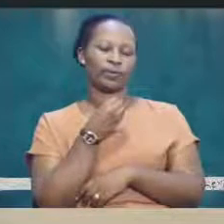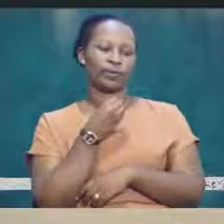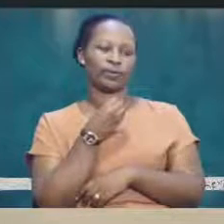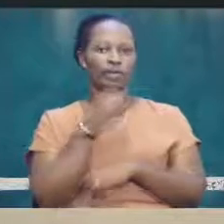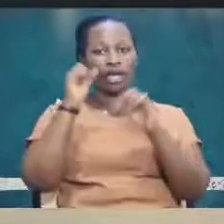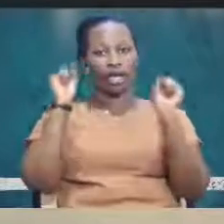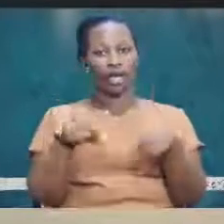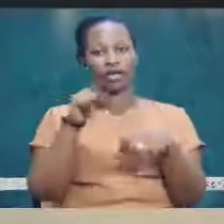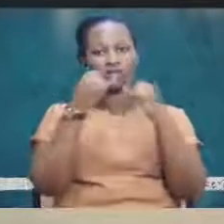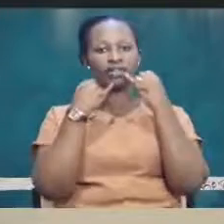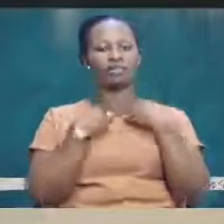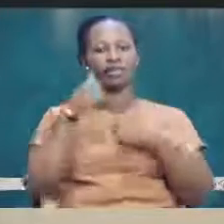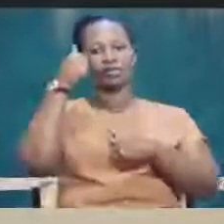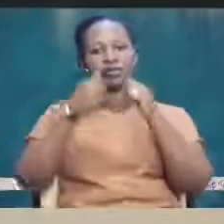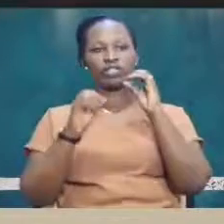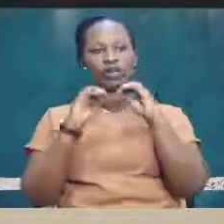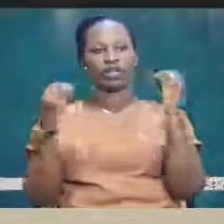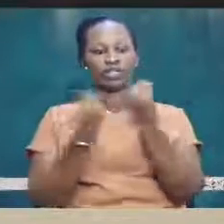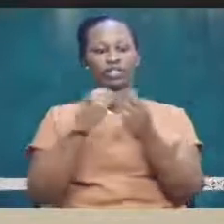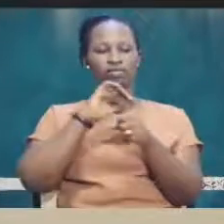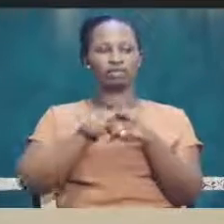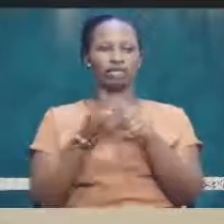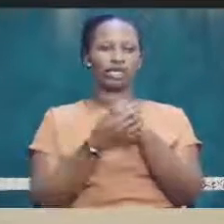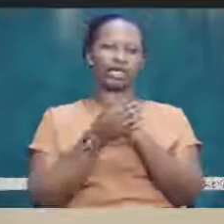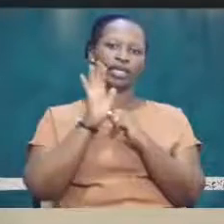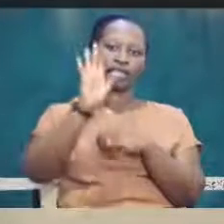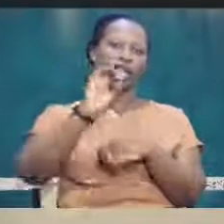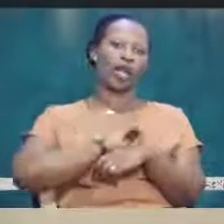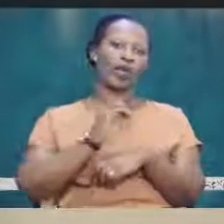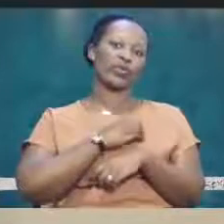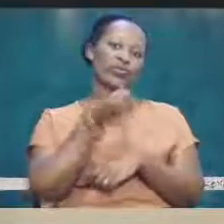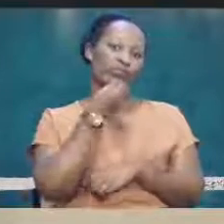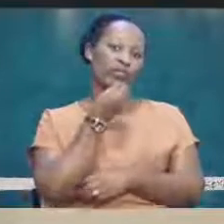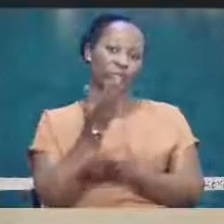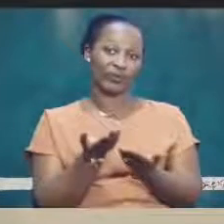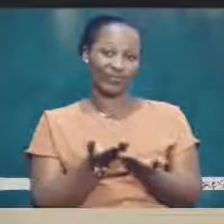Can you tell me which organisms make their own food?